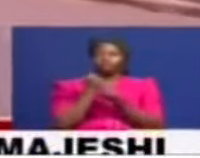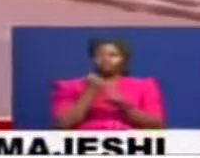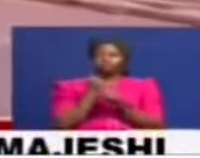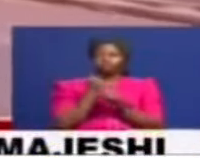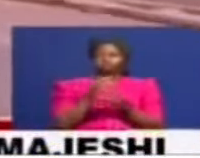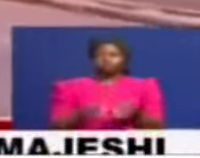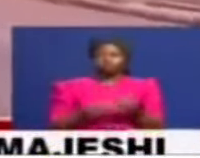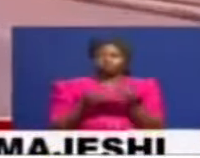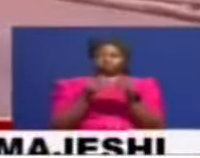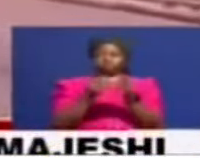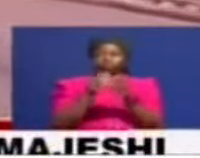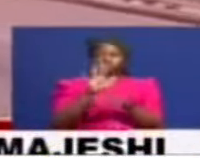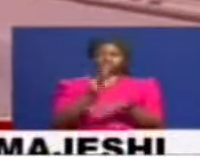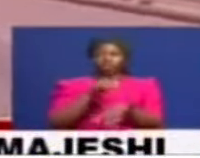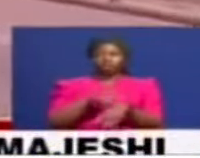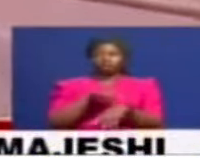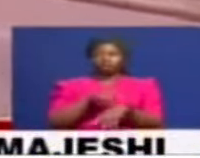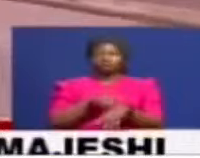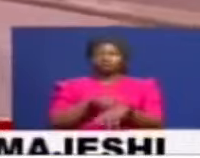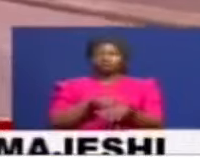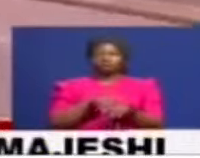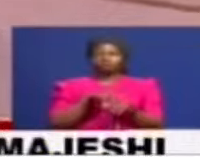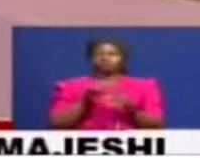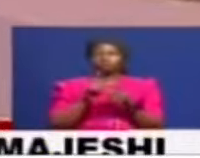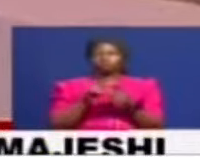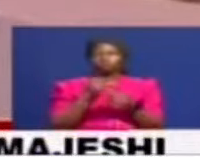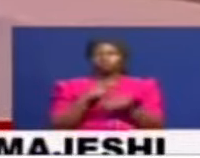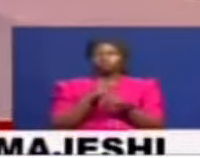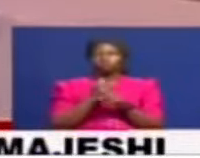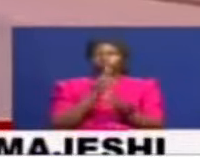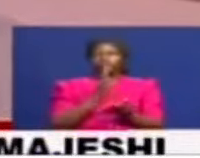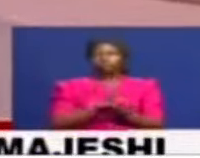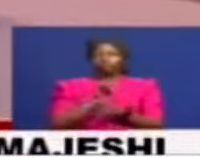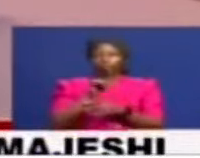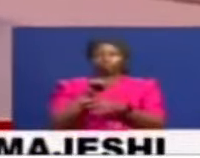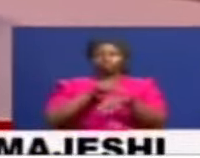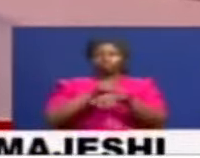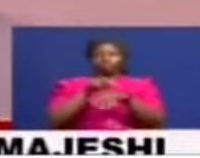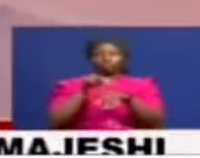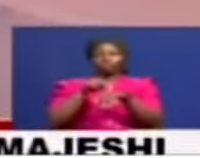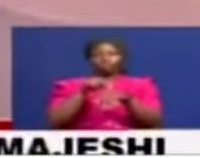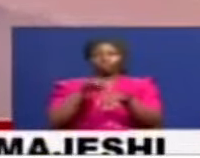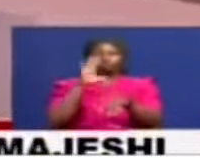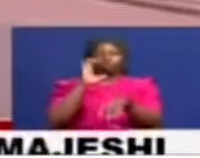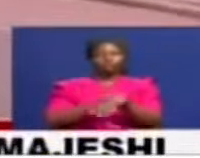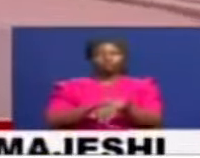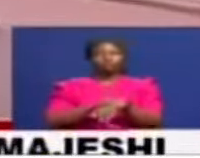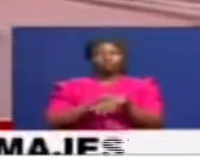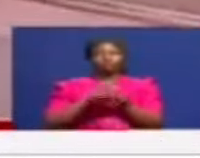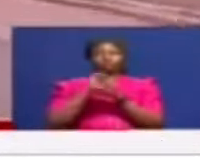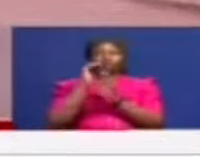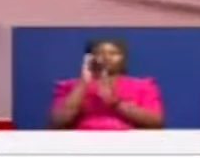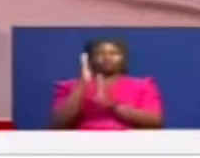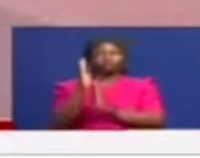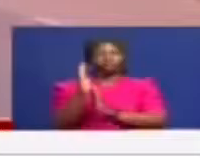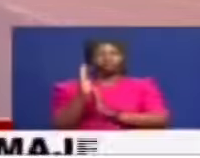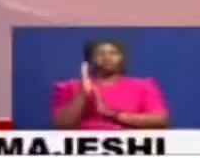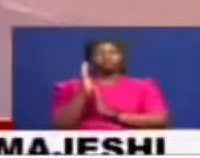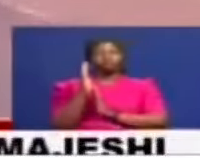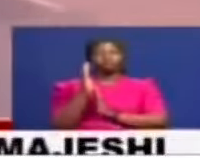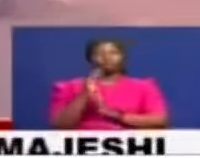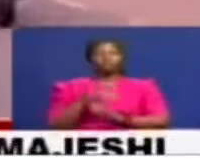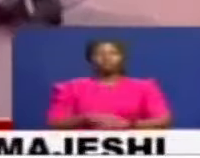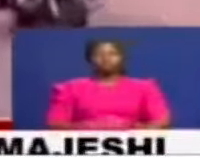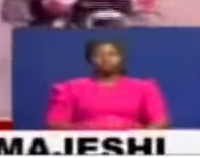looks like the remains of the general making its way towards Ulinzi Sports Complex, and we are following up